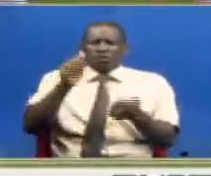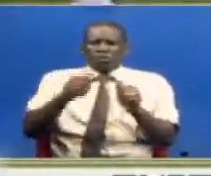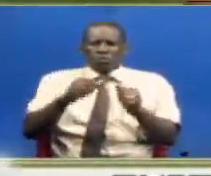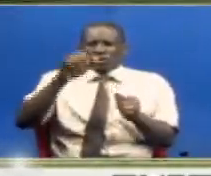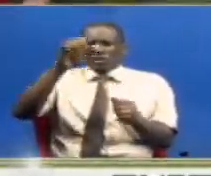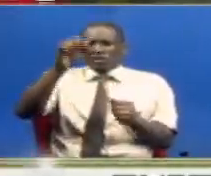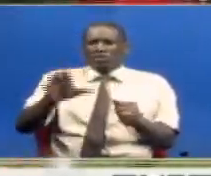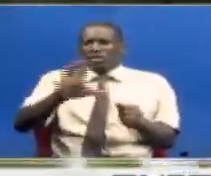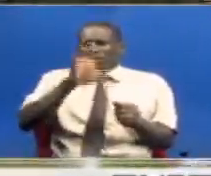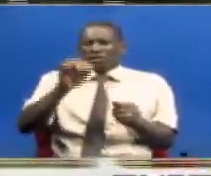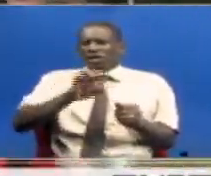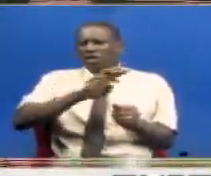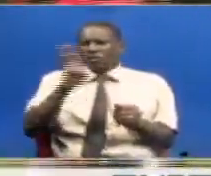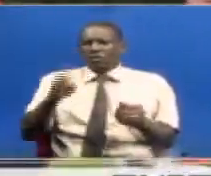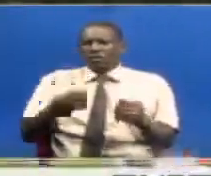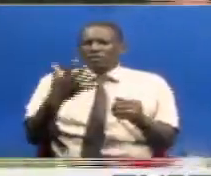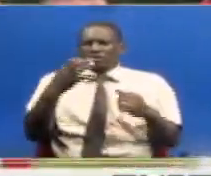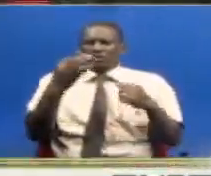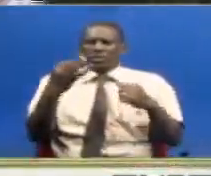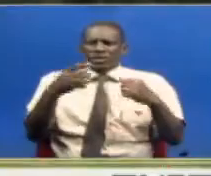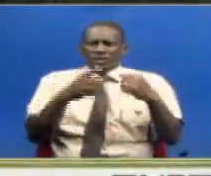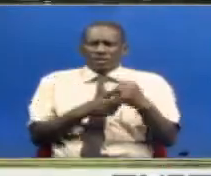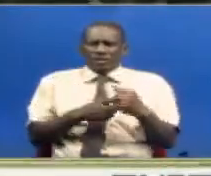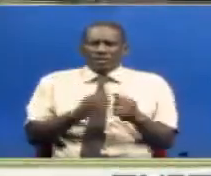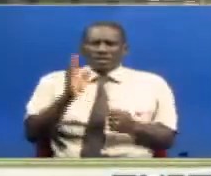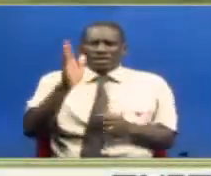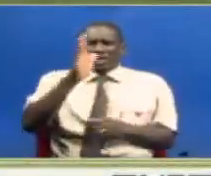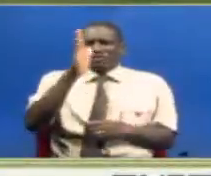Province at 5:36 p.m.